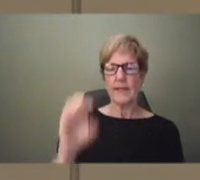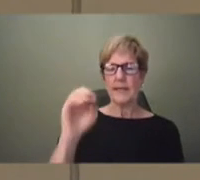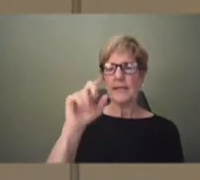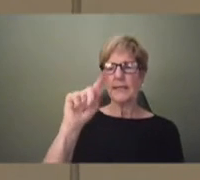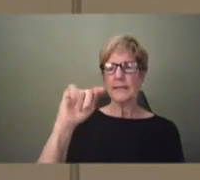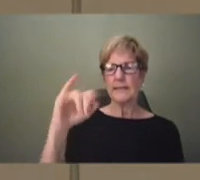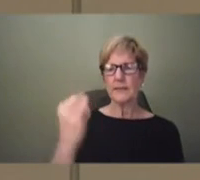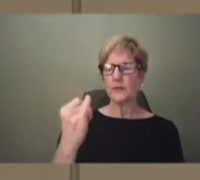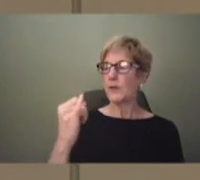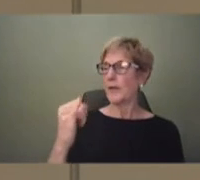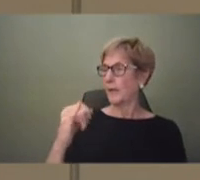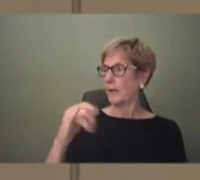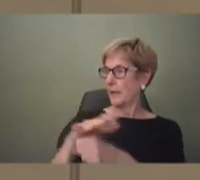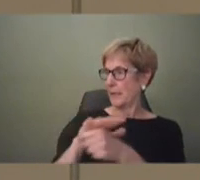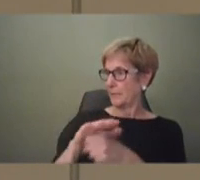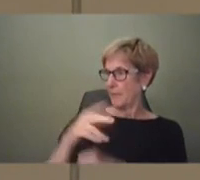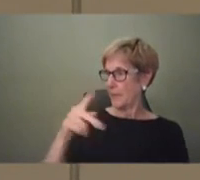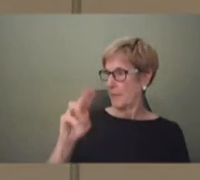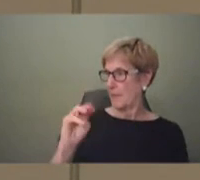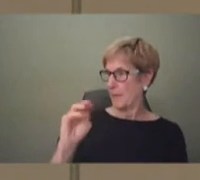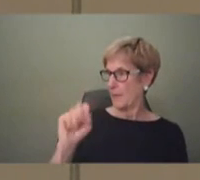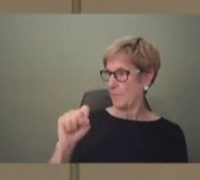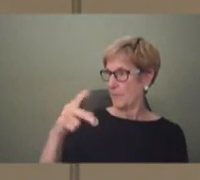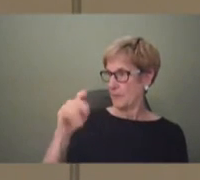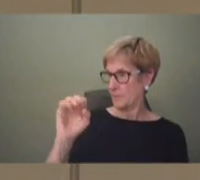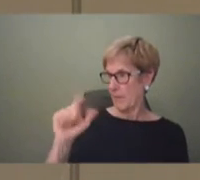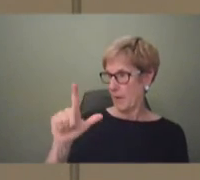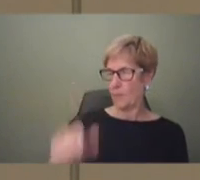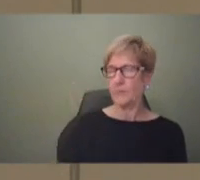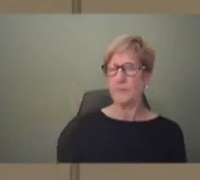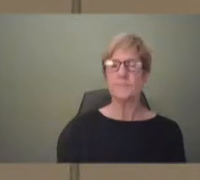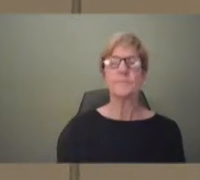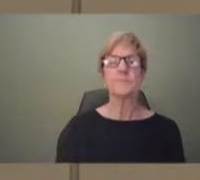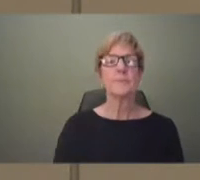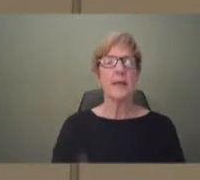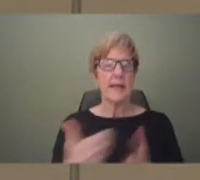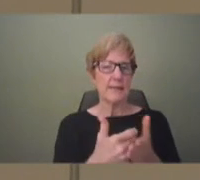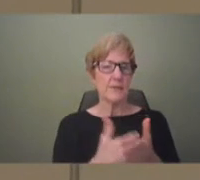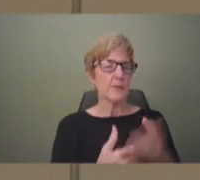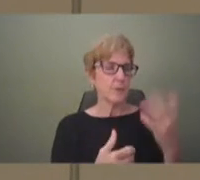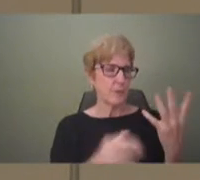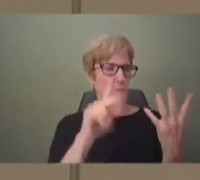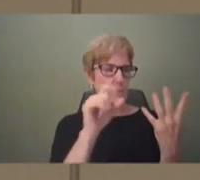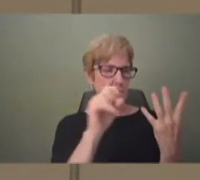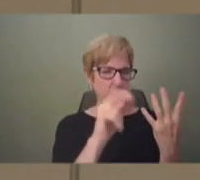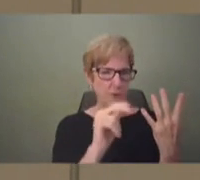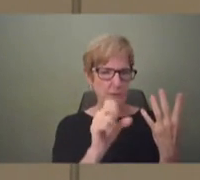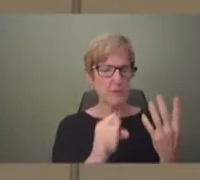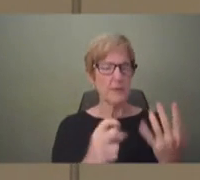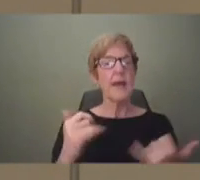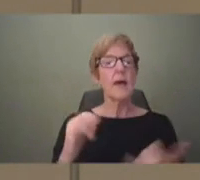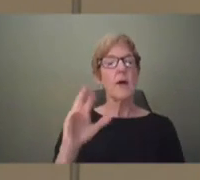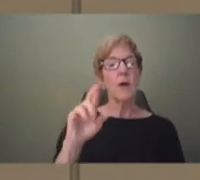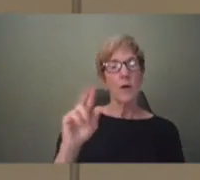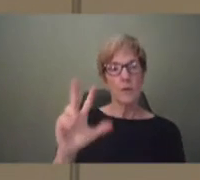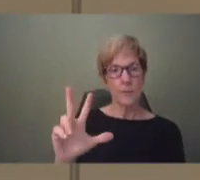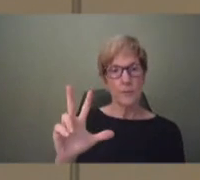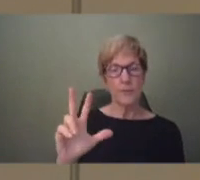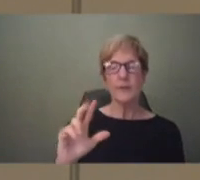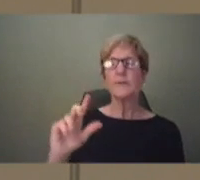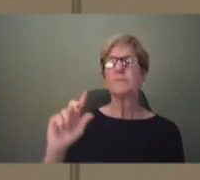Miss pow's district and closest to city council District Four Miss Johnson's District the current zoning is R3 single family